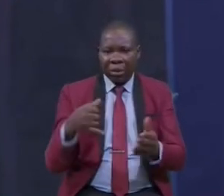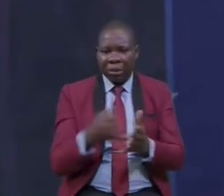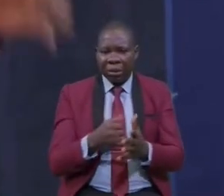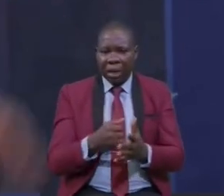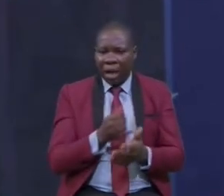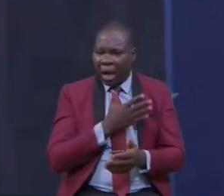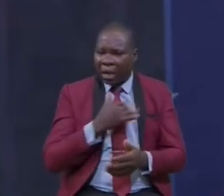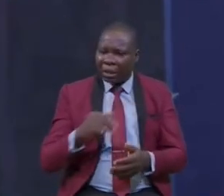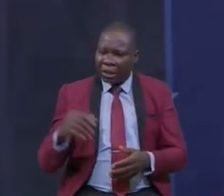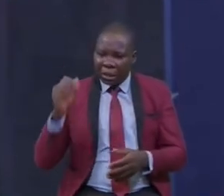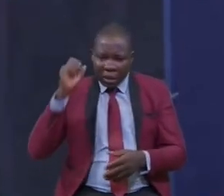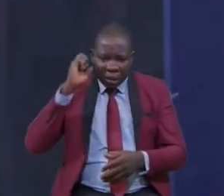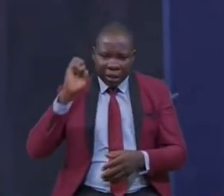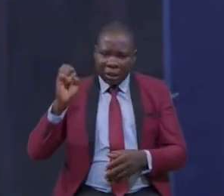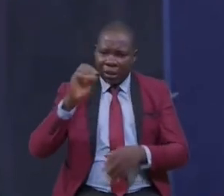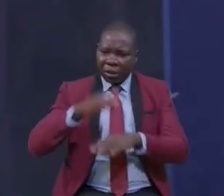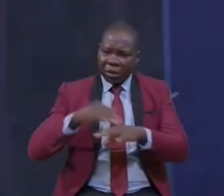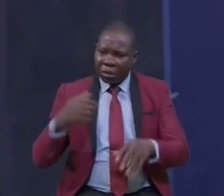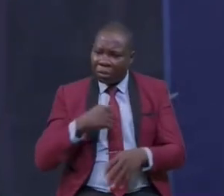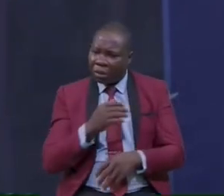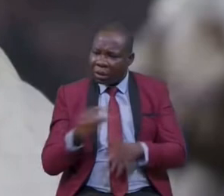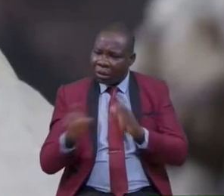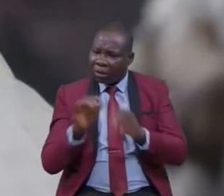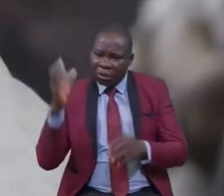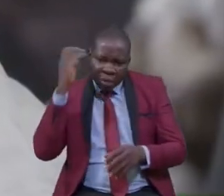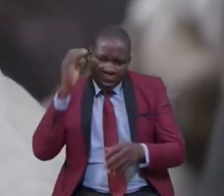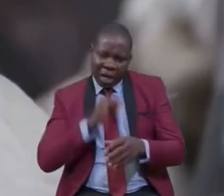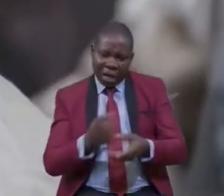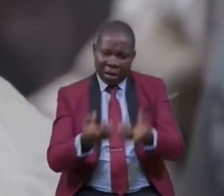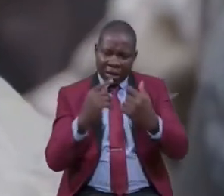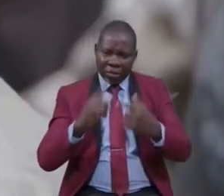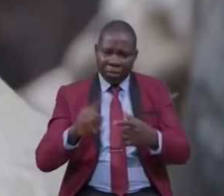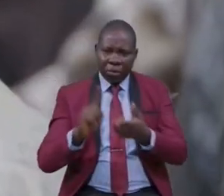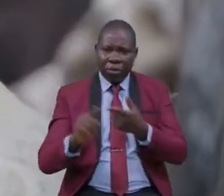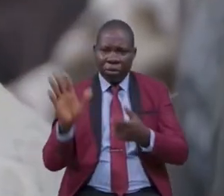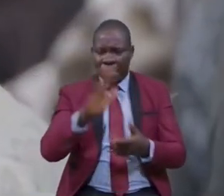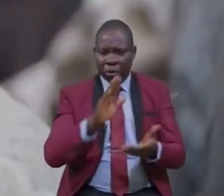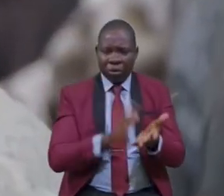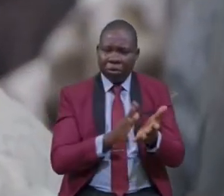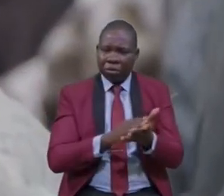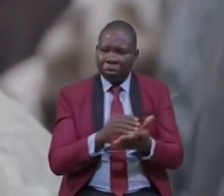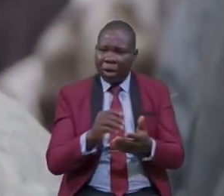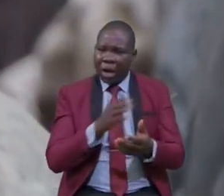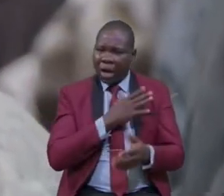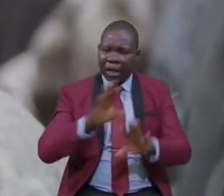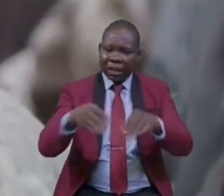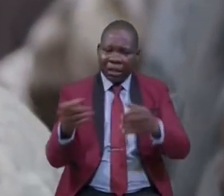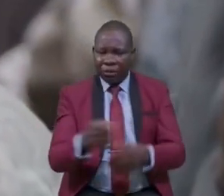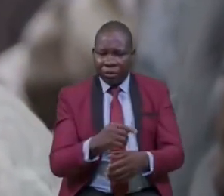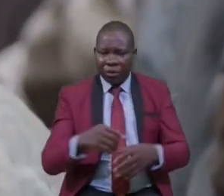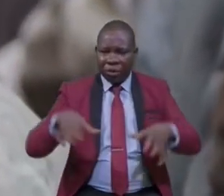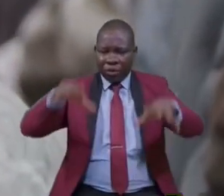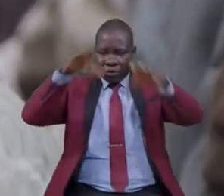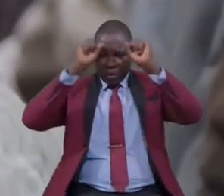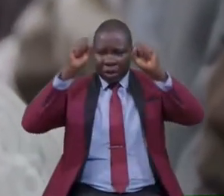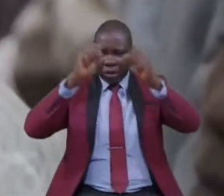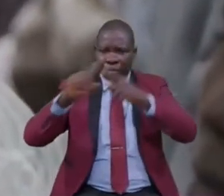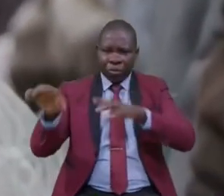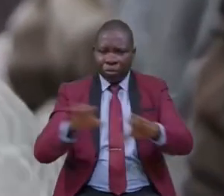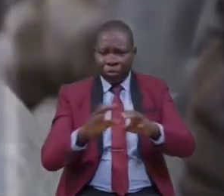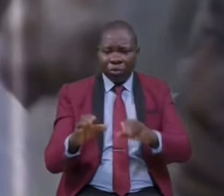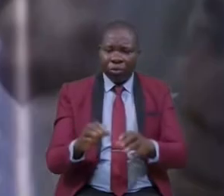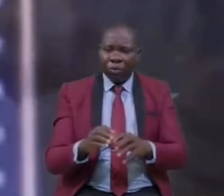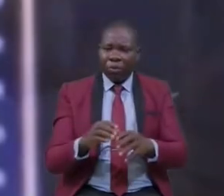to read PhD immediately?" I said, "Yes, sir." He said, "When are you coming?" I said, "Sir, I'm not coming." Number one, he